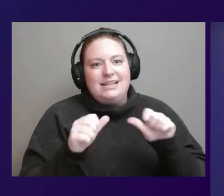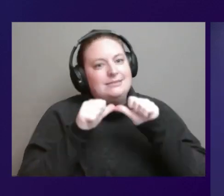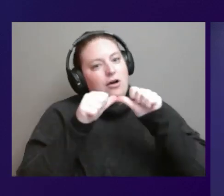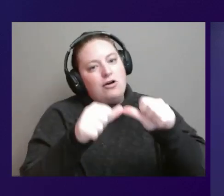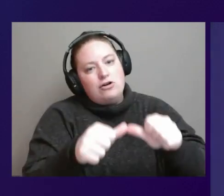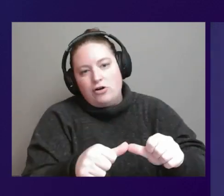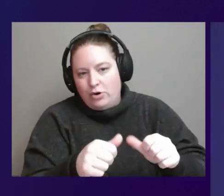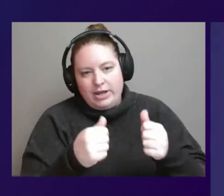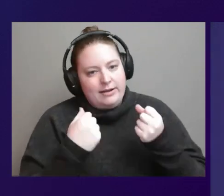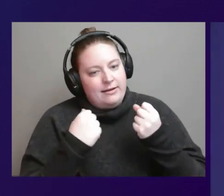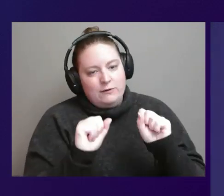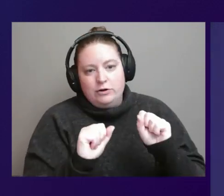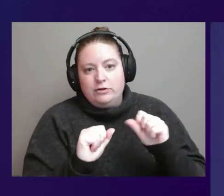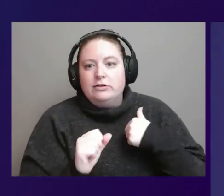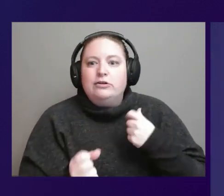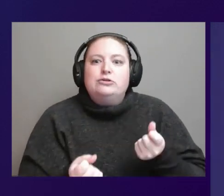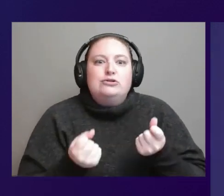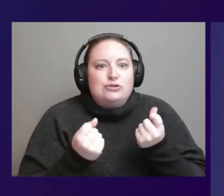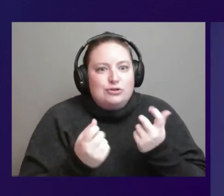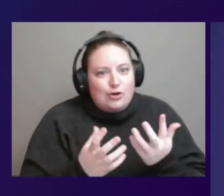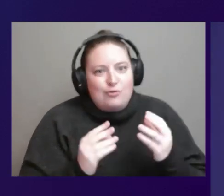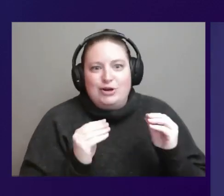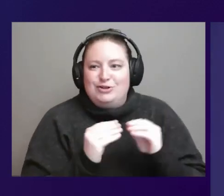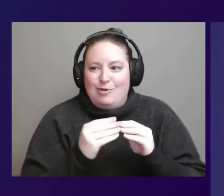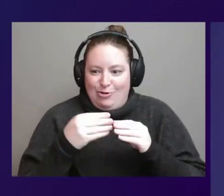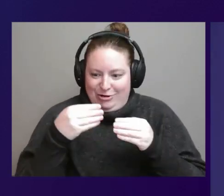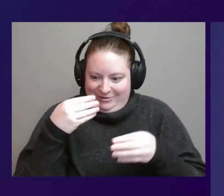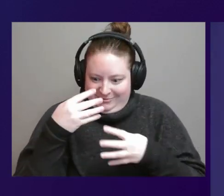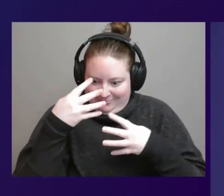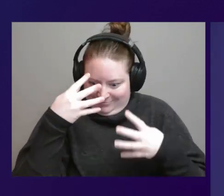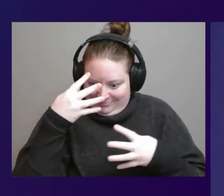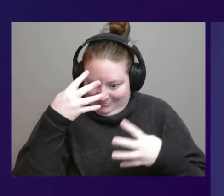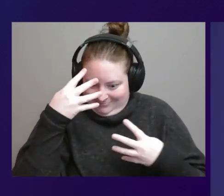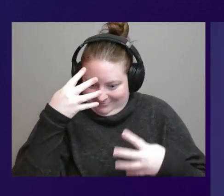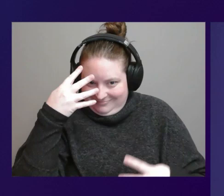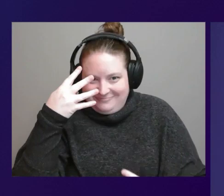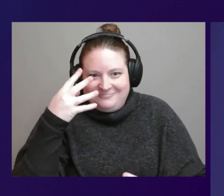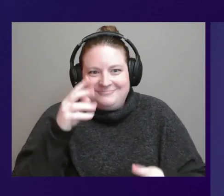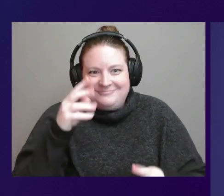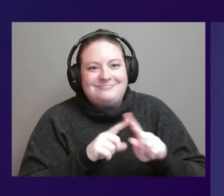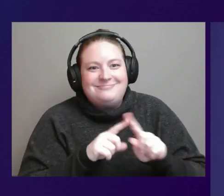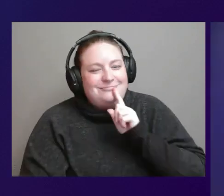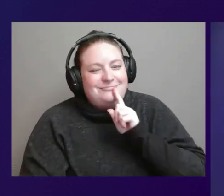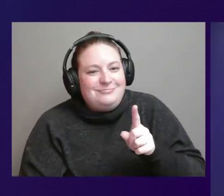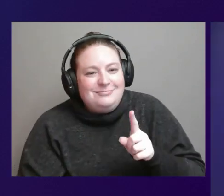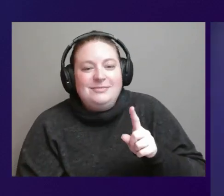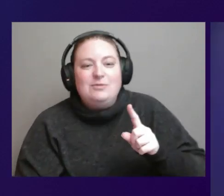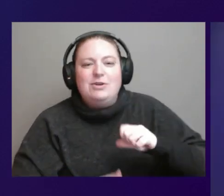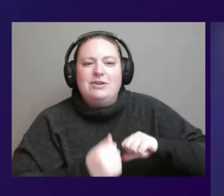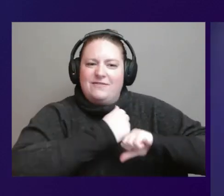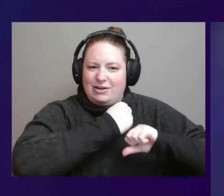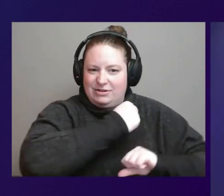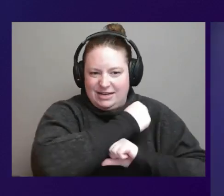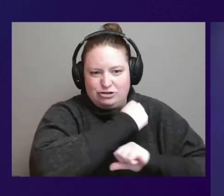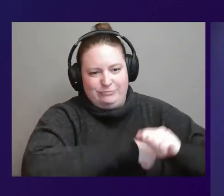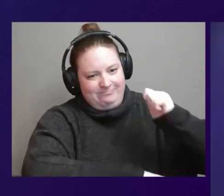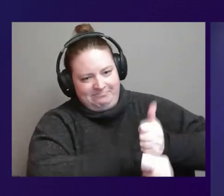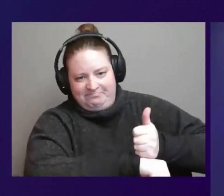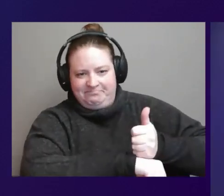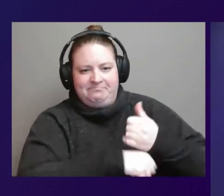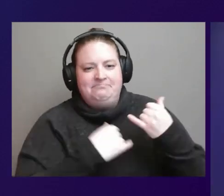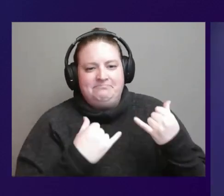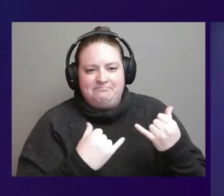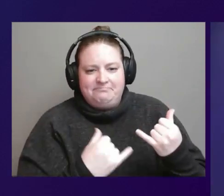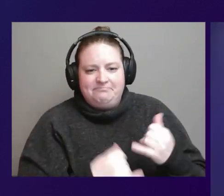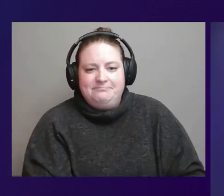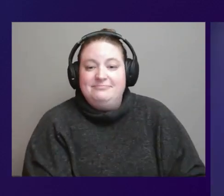working on, there's so much more to do, but the real nuts and bolts of everything are in place at this point. That's really exciting. Yeah, and that's been one of the